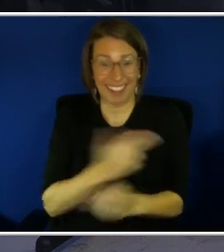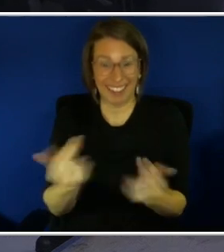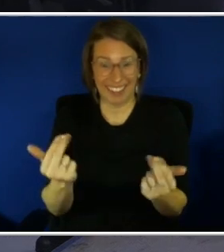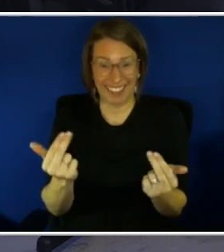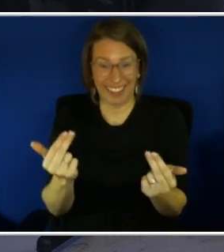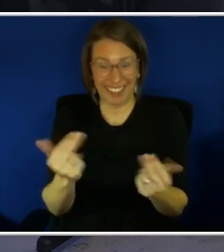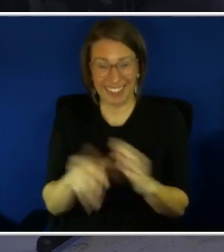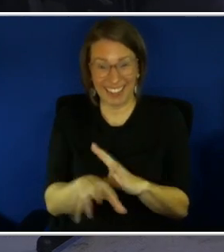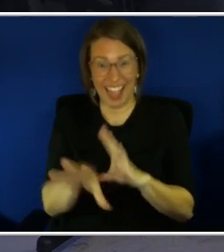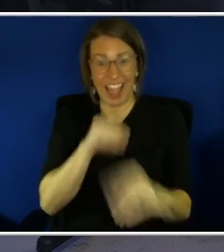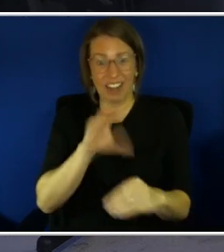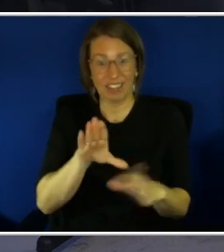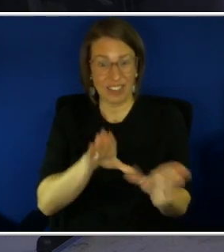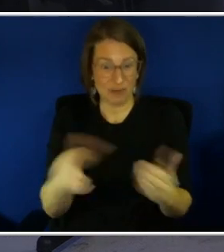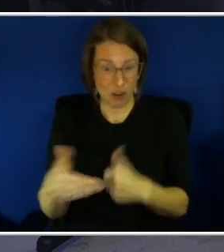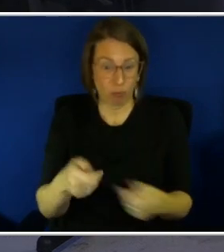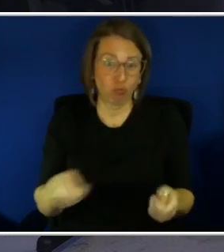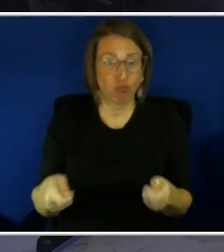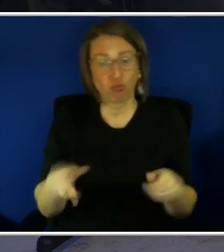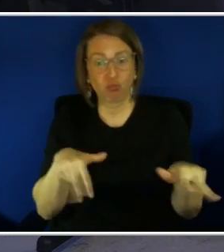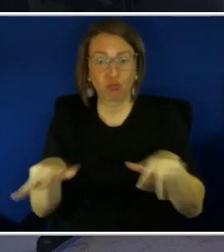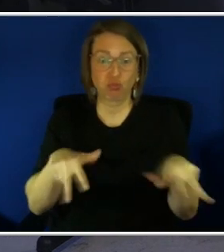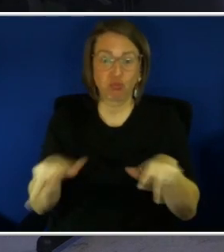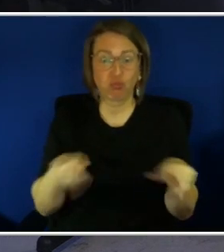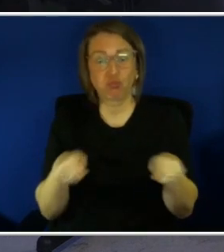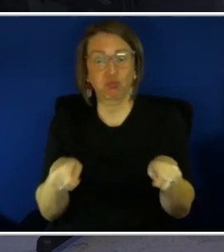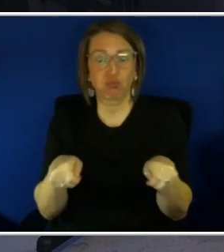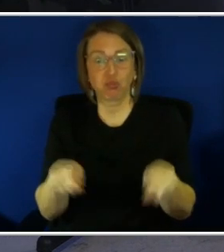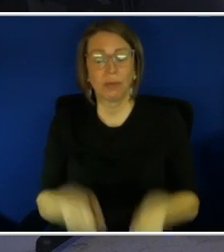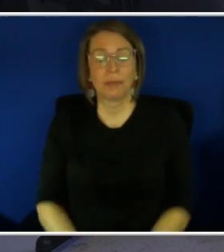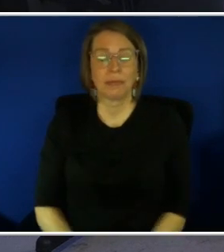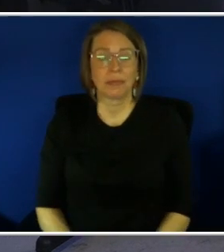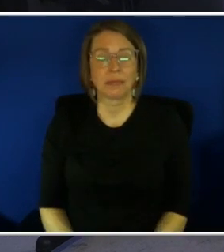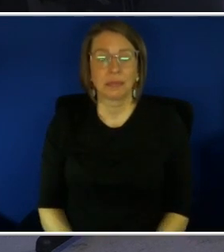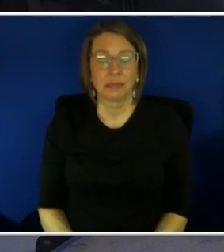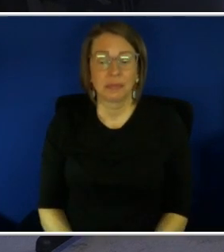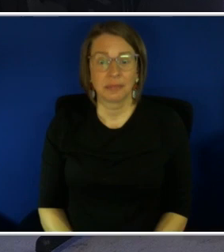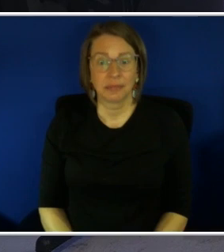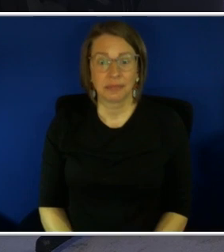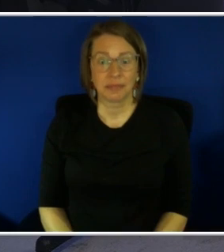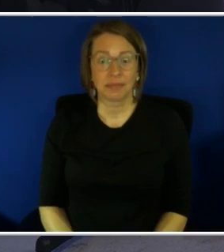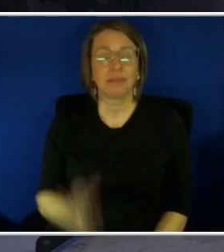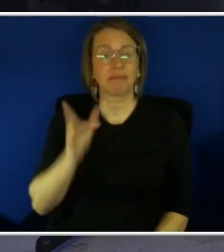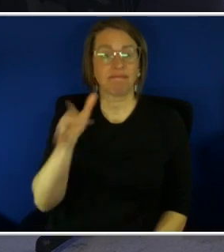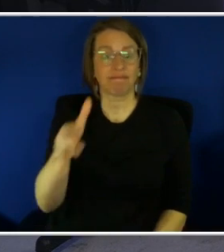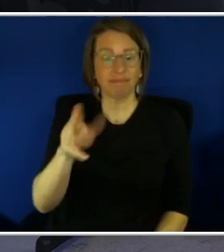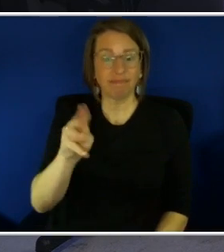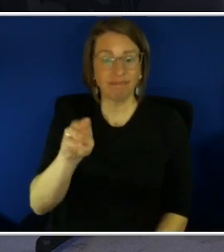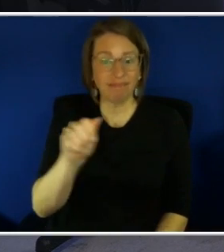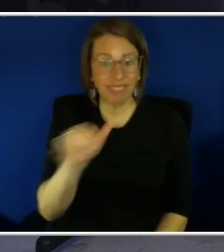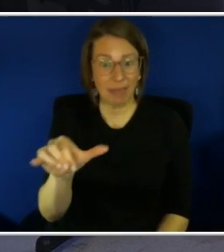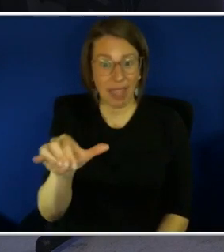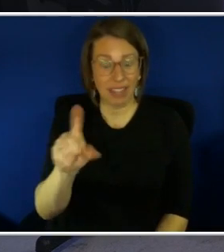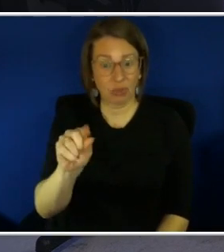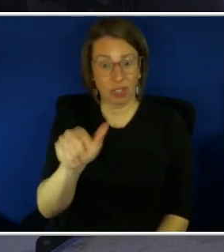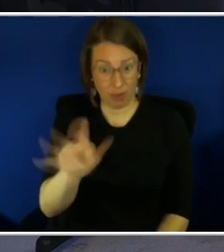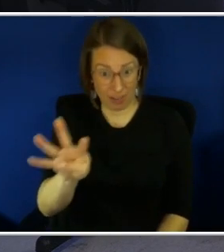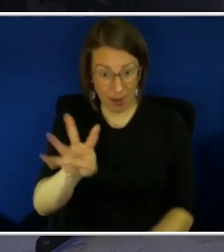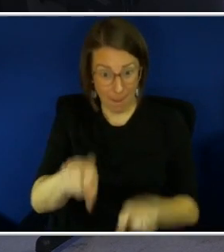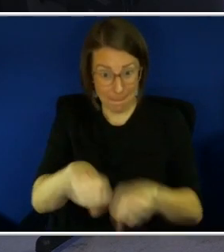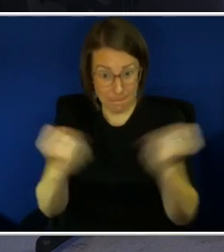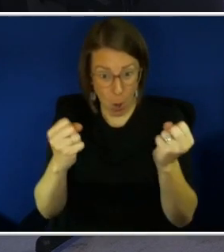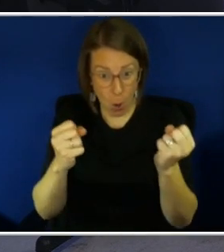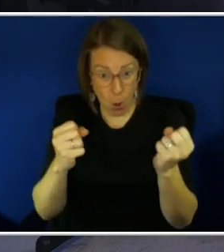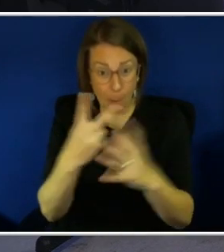room. Yeah. And so get him going. Fast forward to May of 2024, you broke both ankles. Now